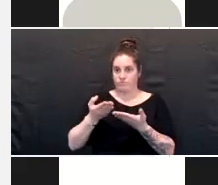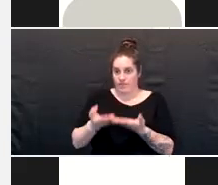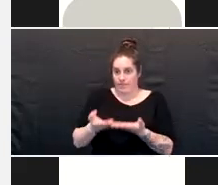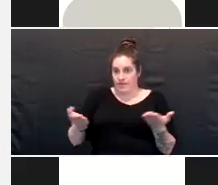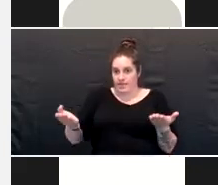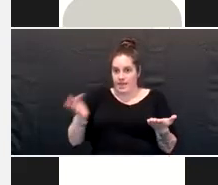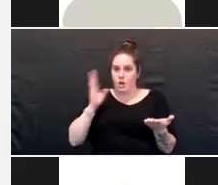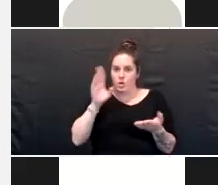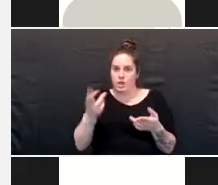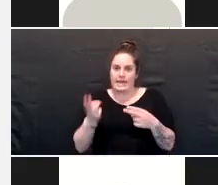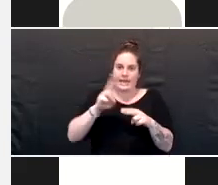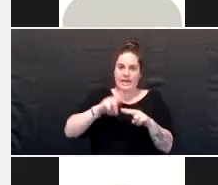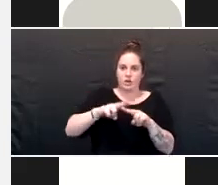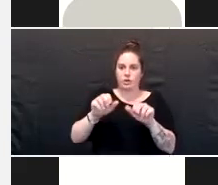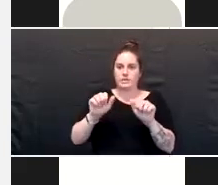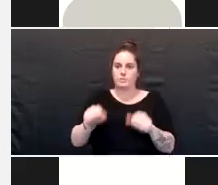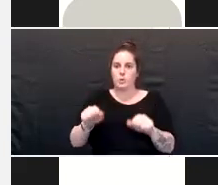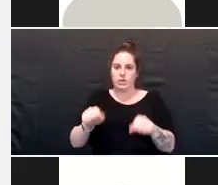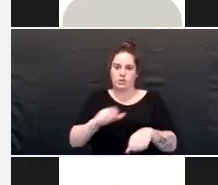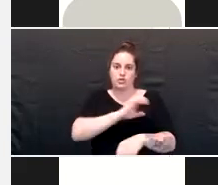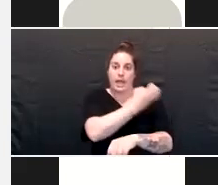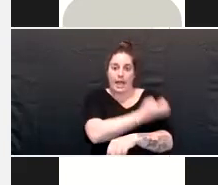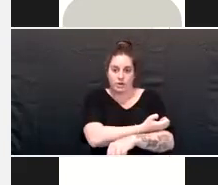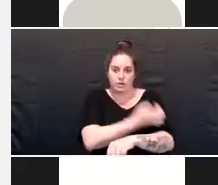energy because it will gain height.